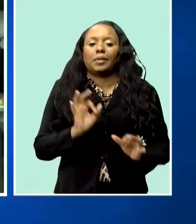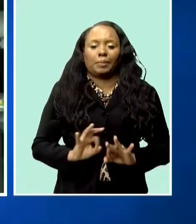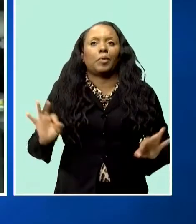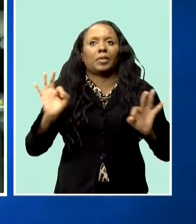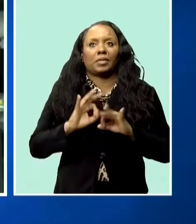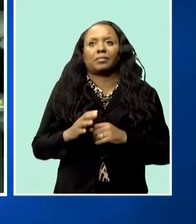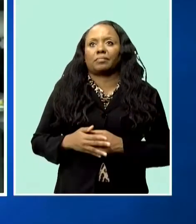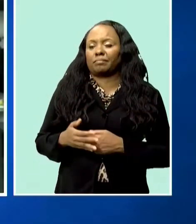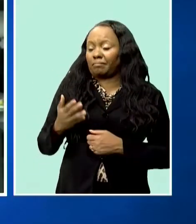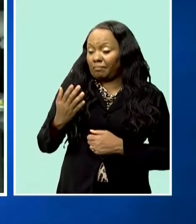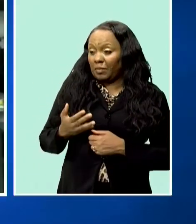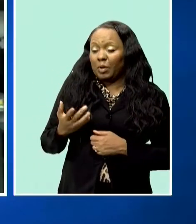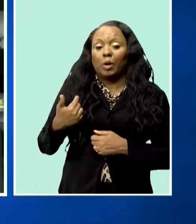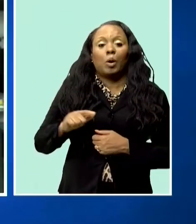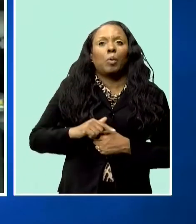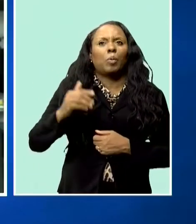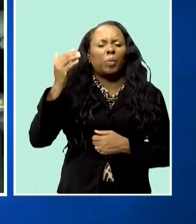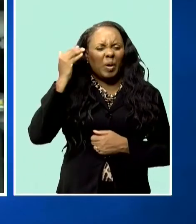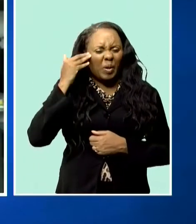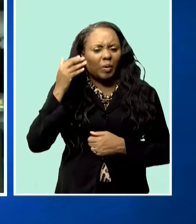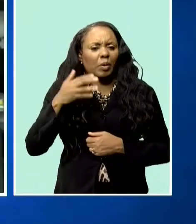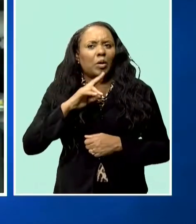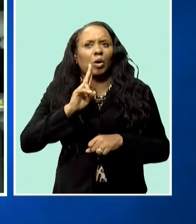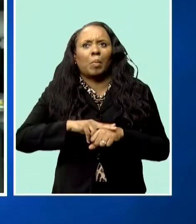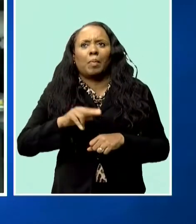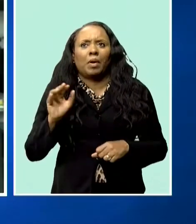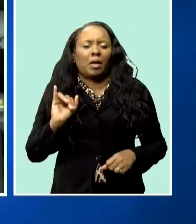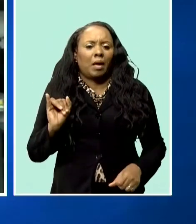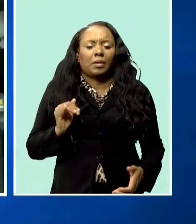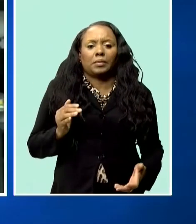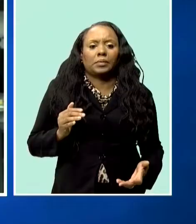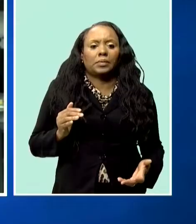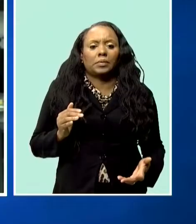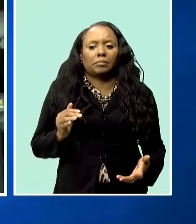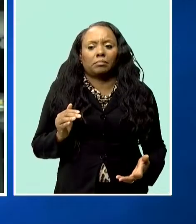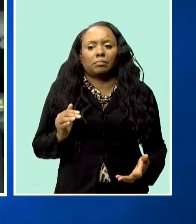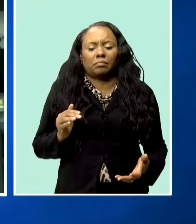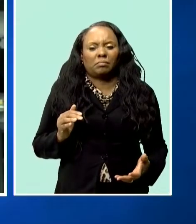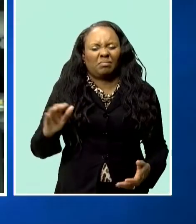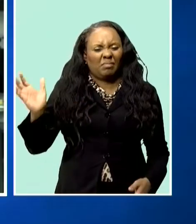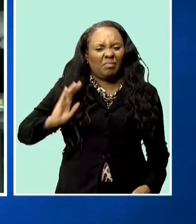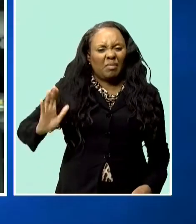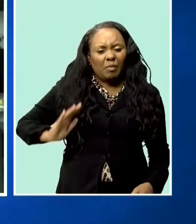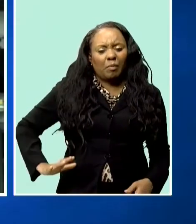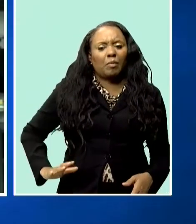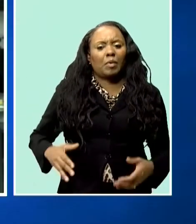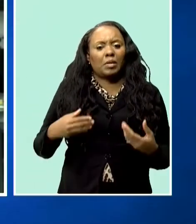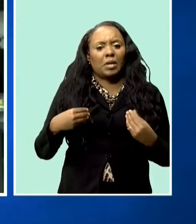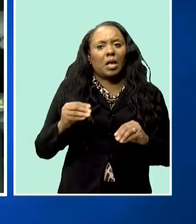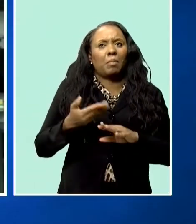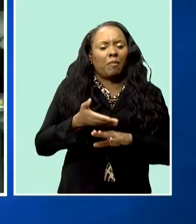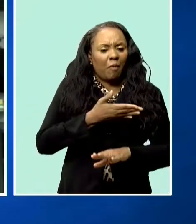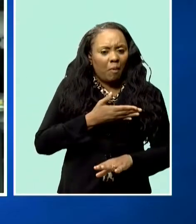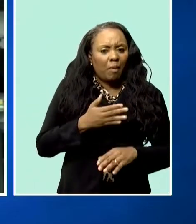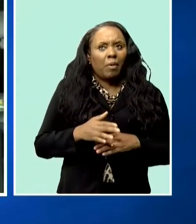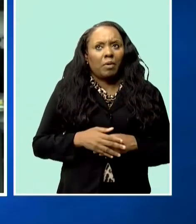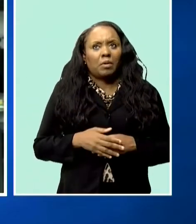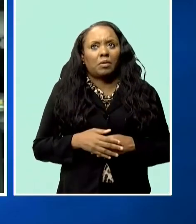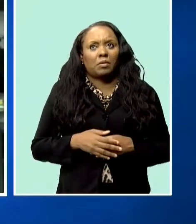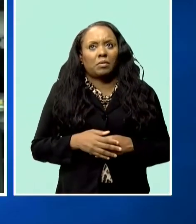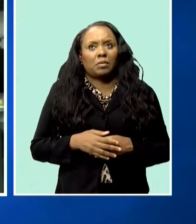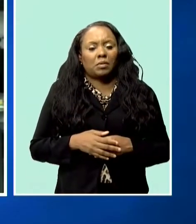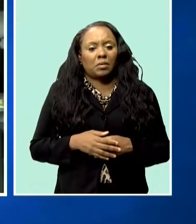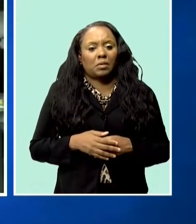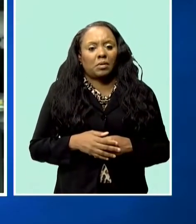standard unit is what we're all been accustomed to over the years. Those were the ones first out in the market where they're sort of like on and off. That's what you